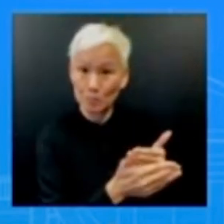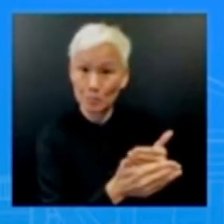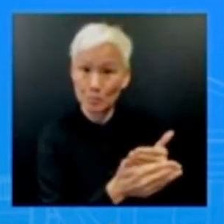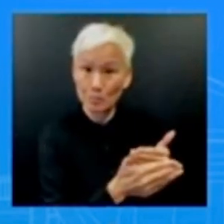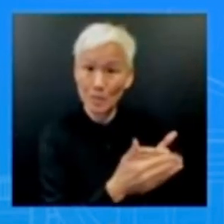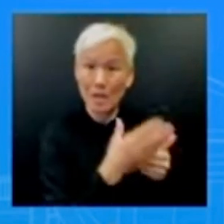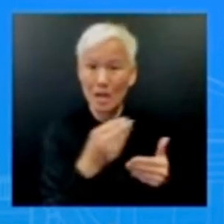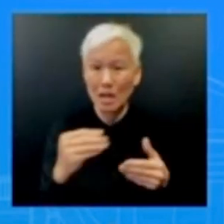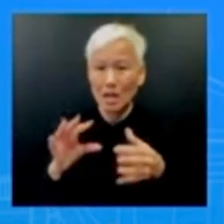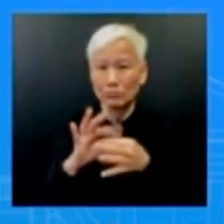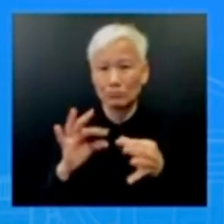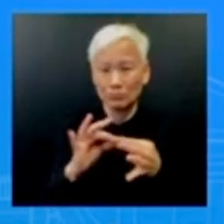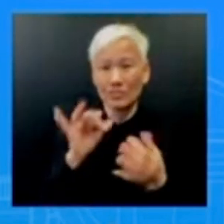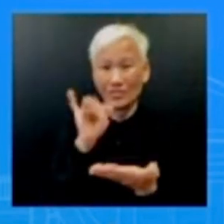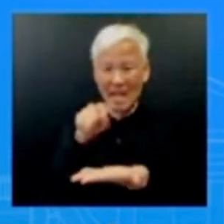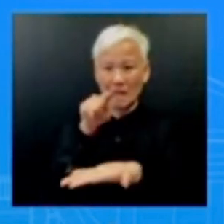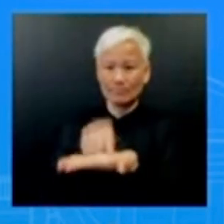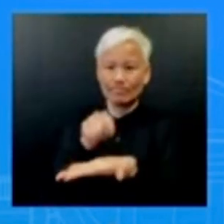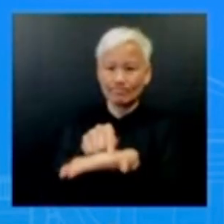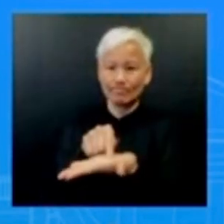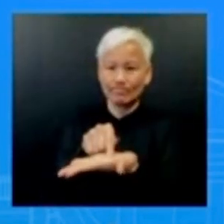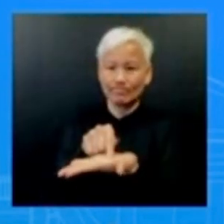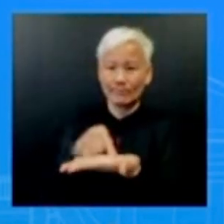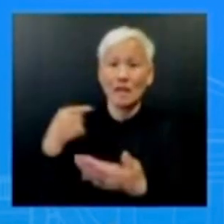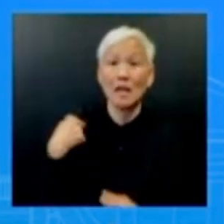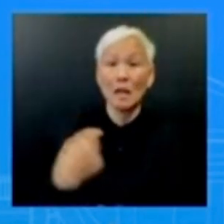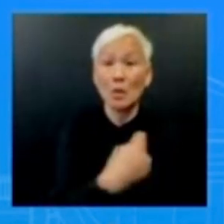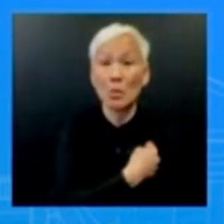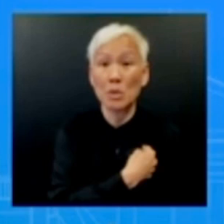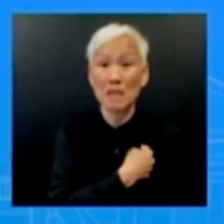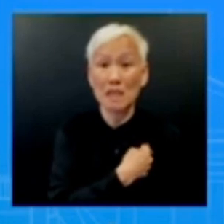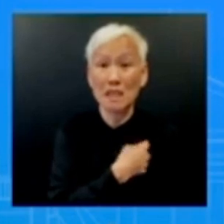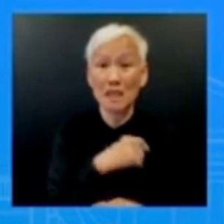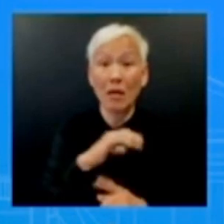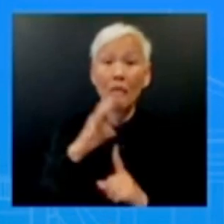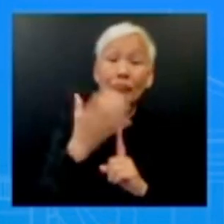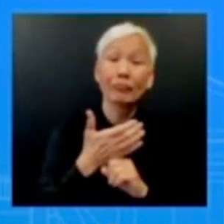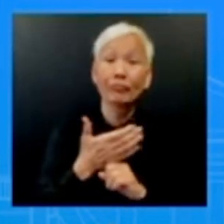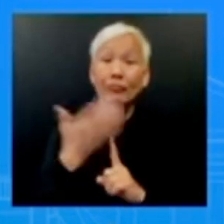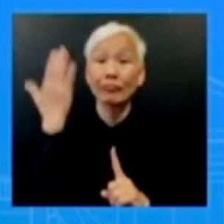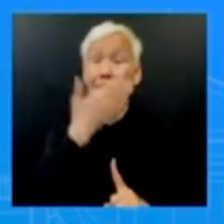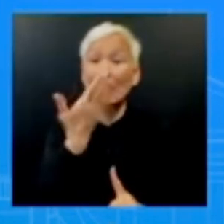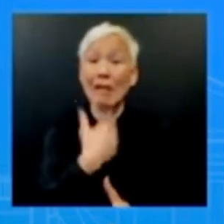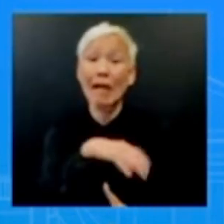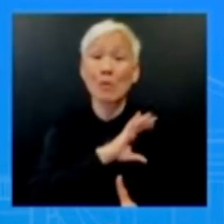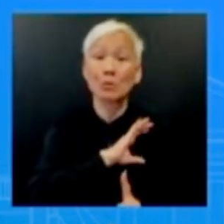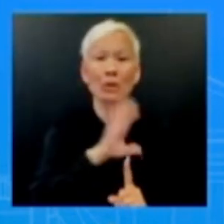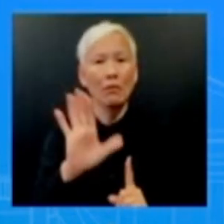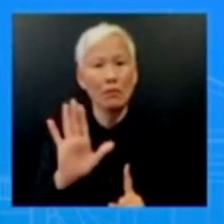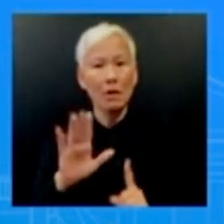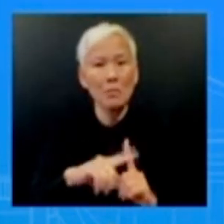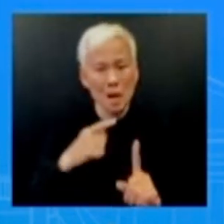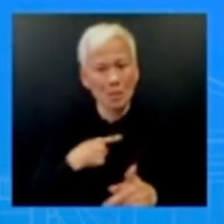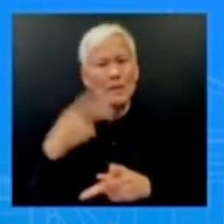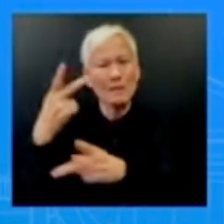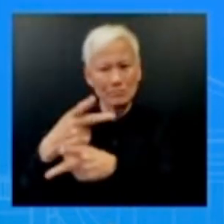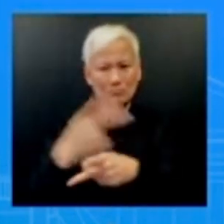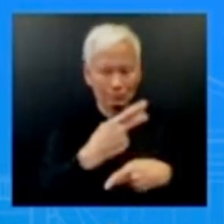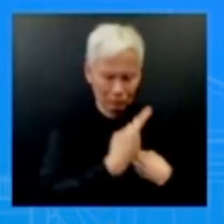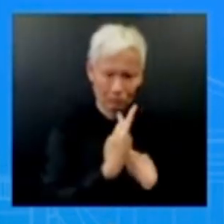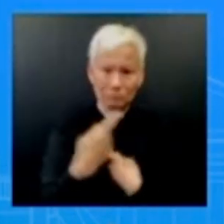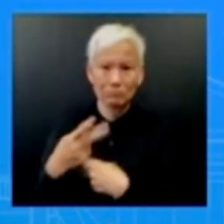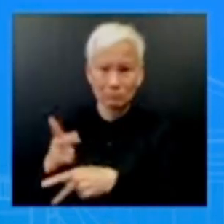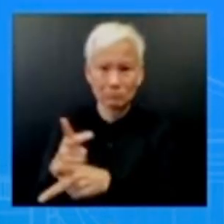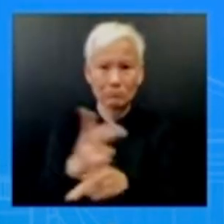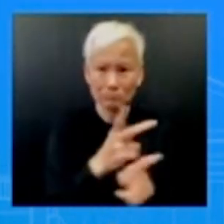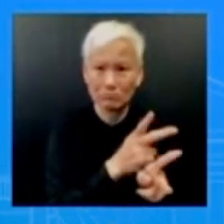these make-believe folks that we all play at AFC Richmond and the way they take care of one another. That is the wish fulfillment of the show, aside from me playing coach